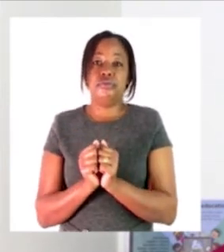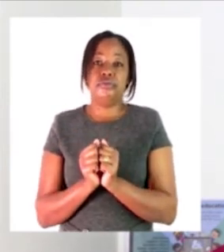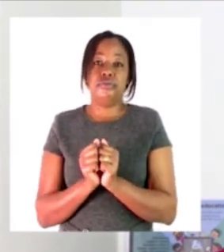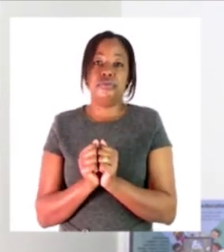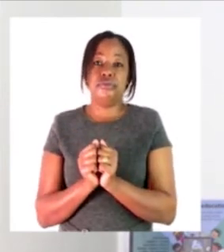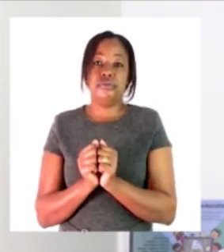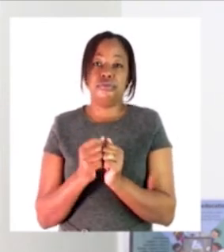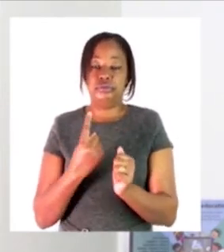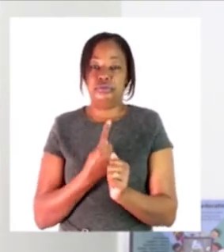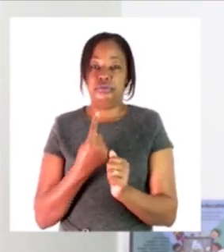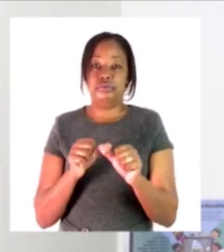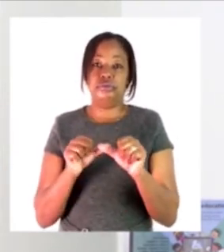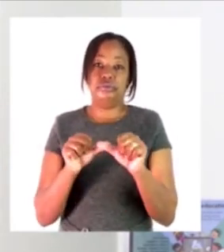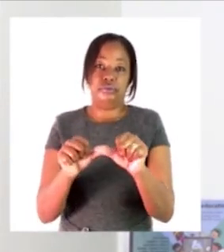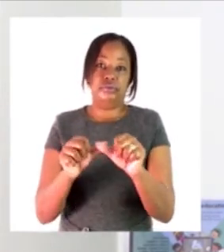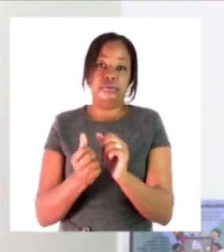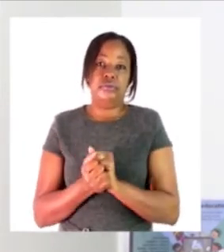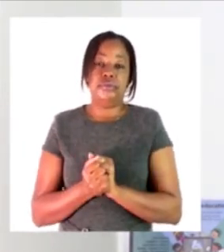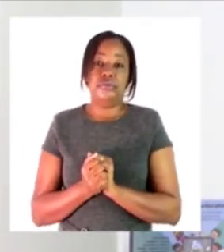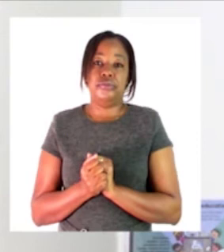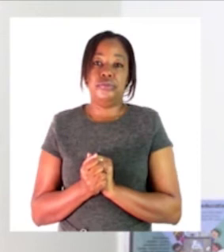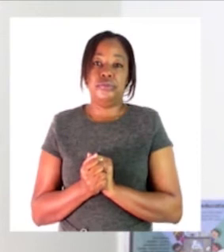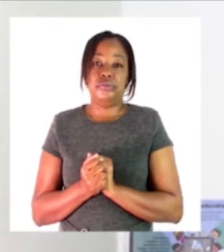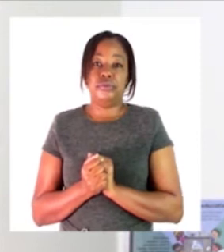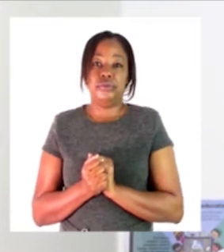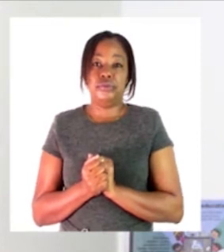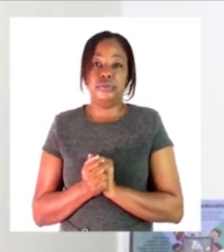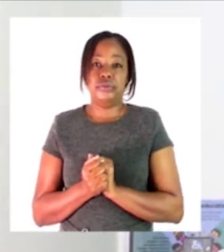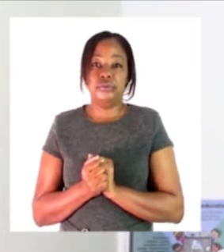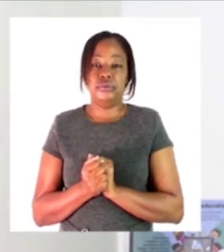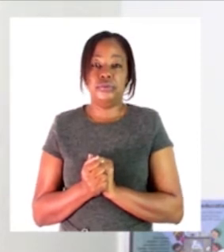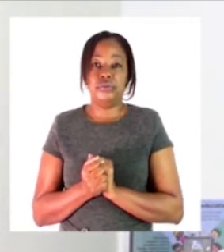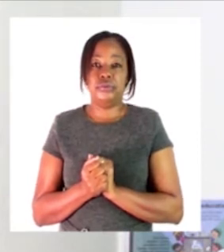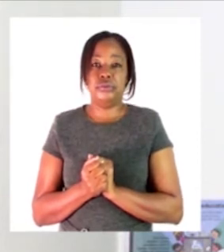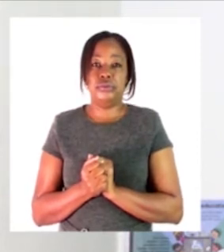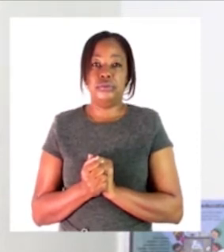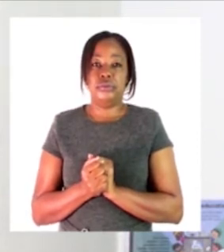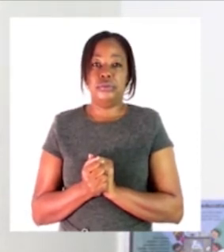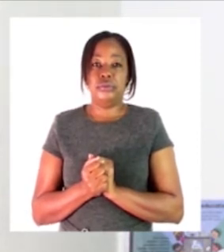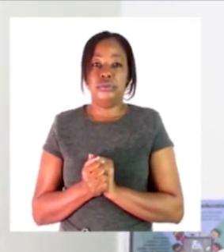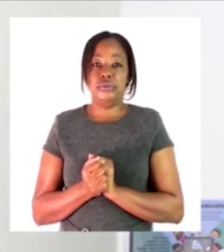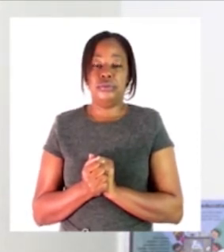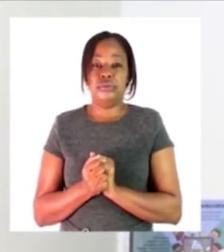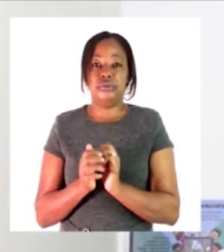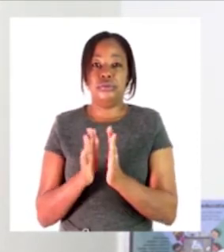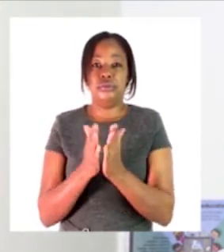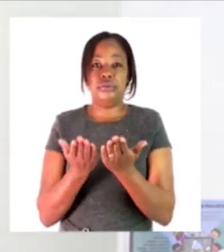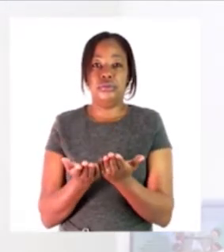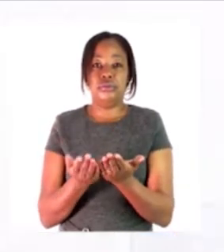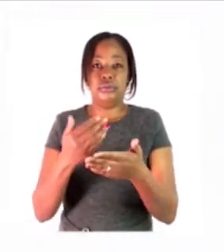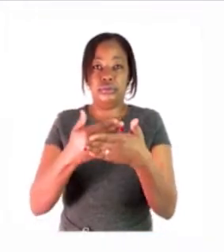rest. Okay. While still on page